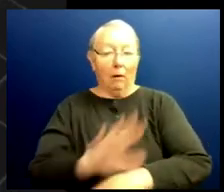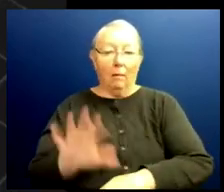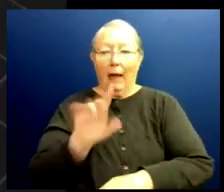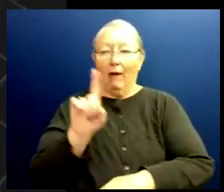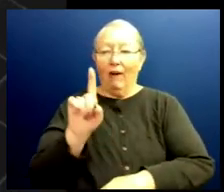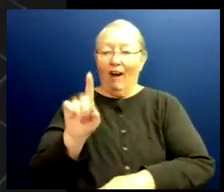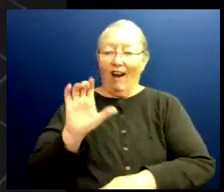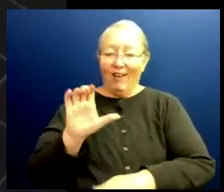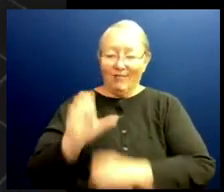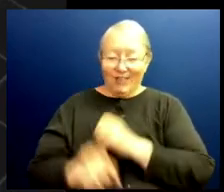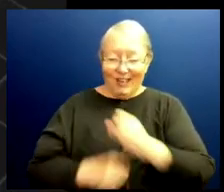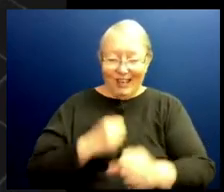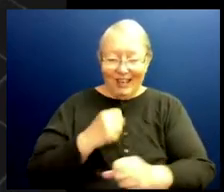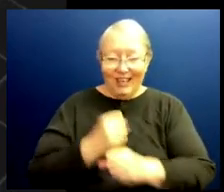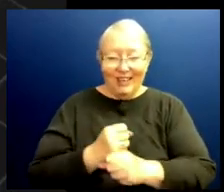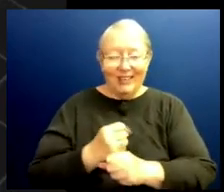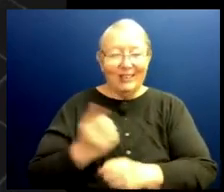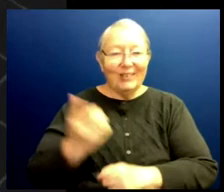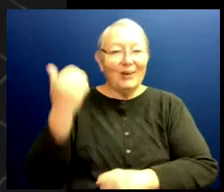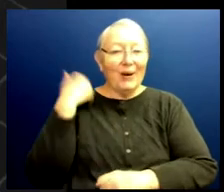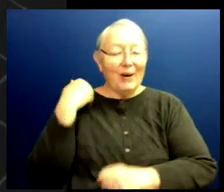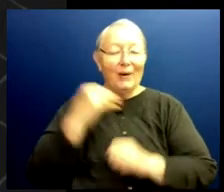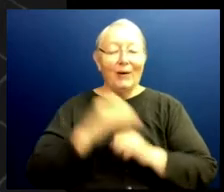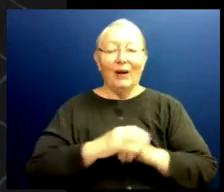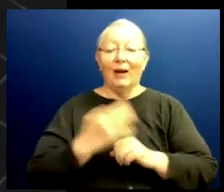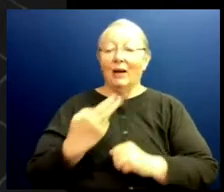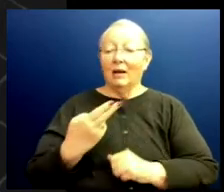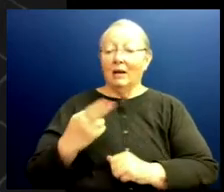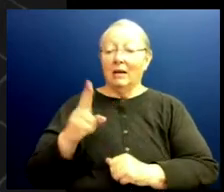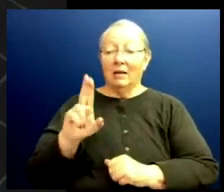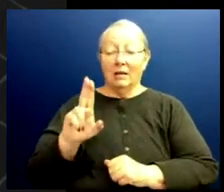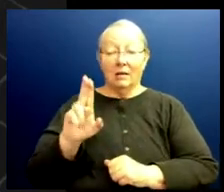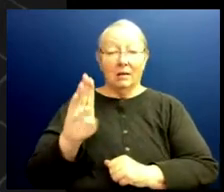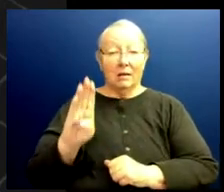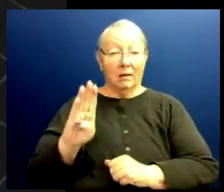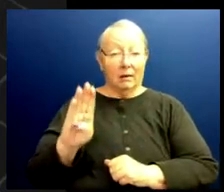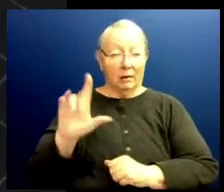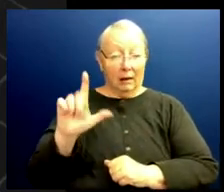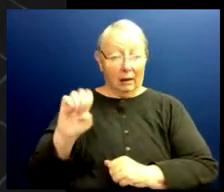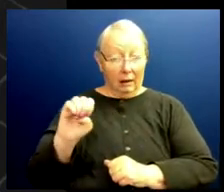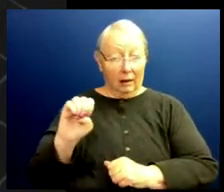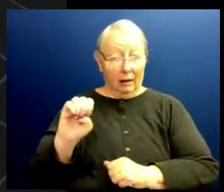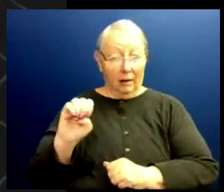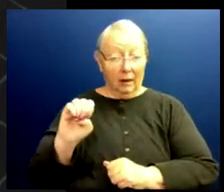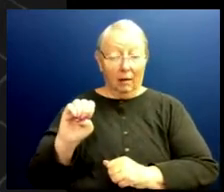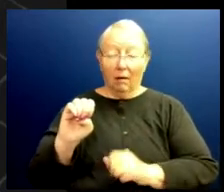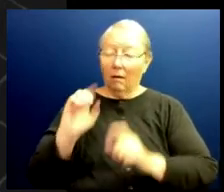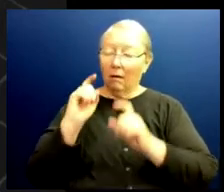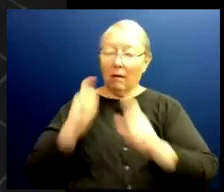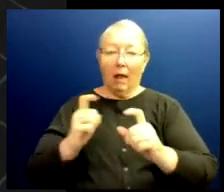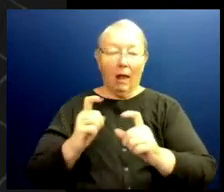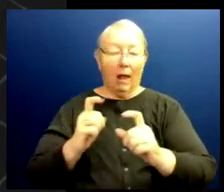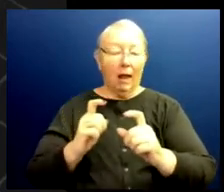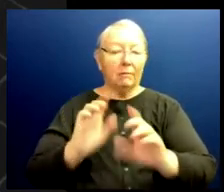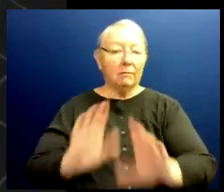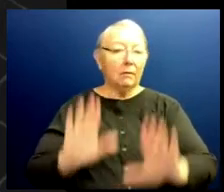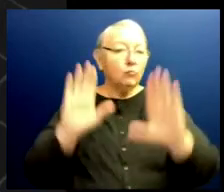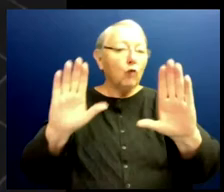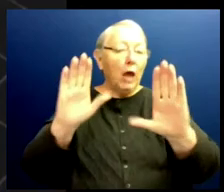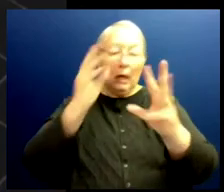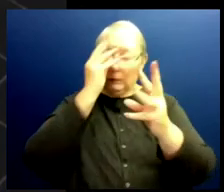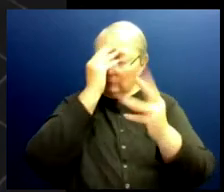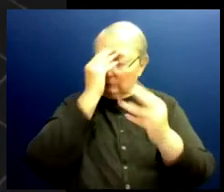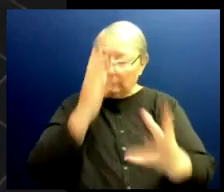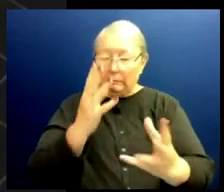great contribution. It's why the telescope was named after it. So this instant of